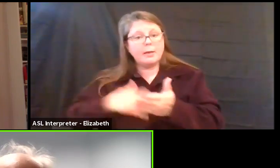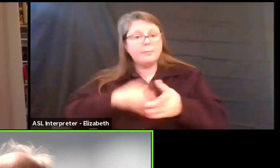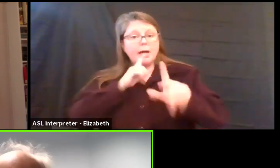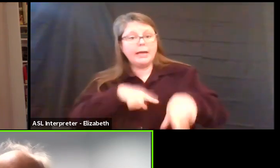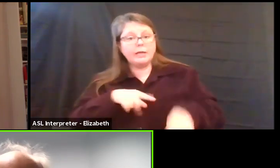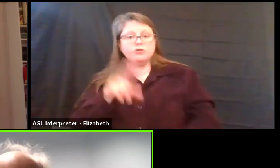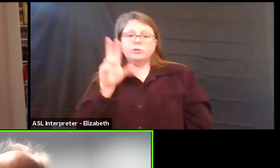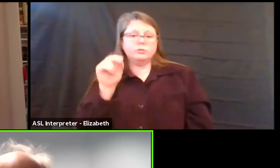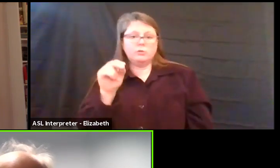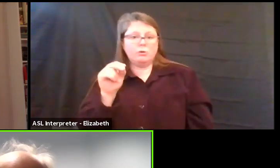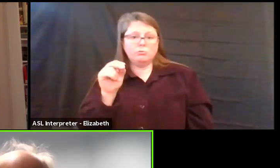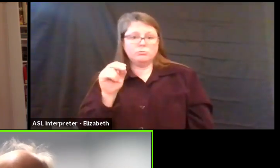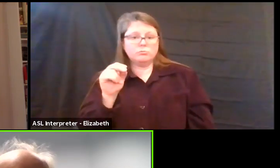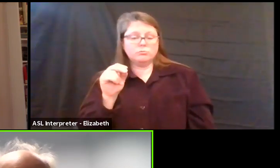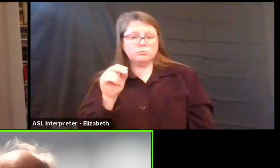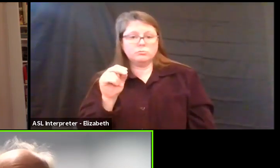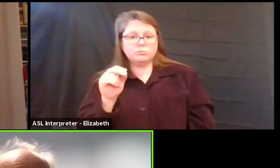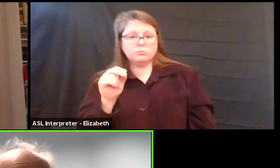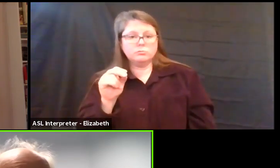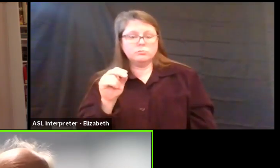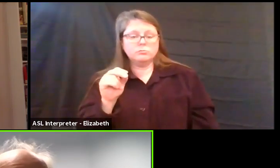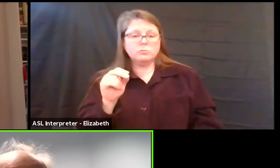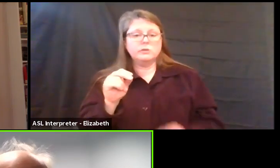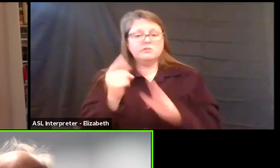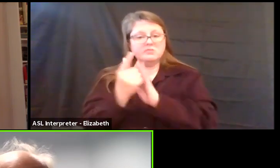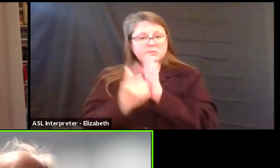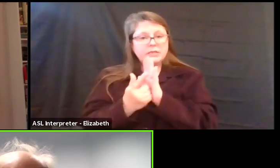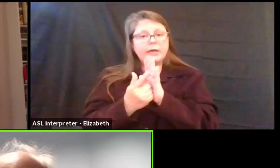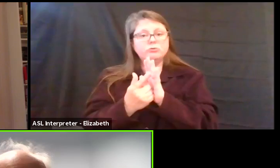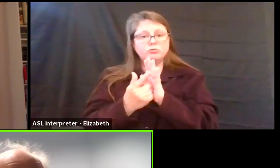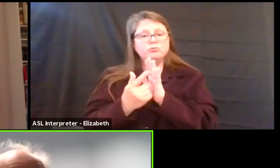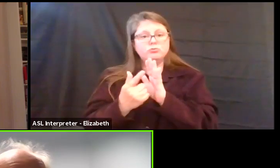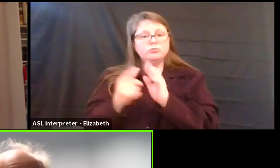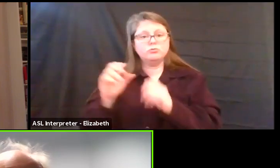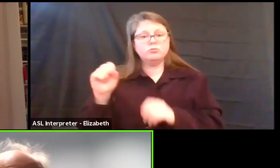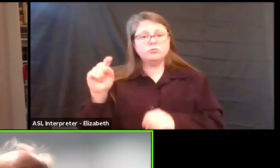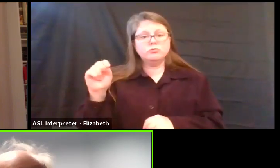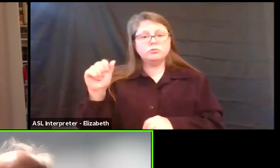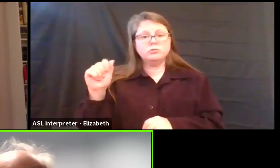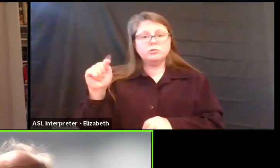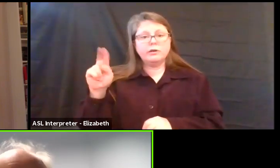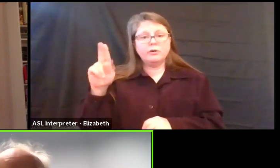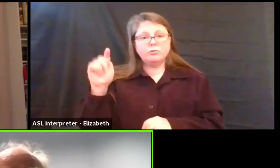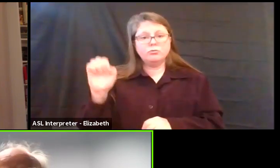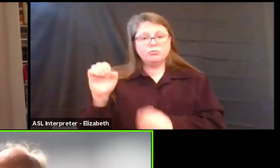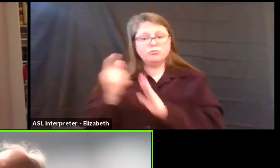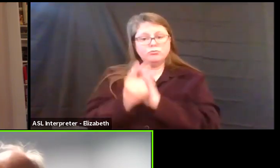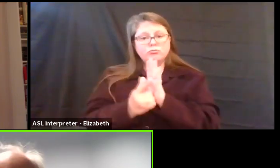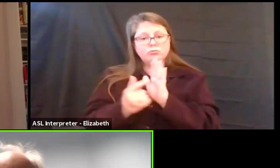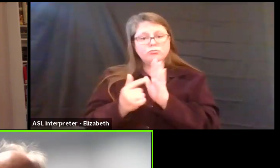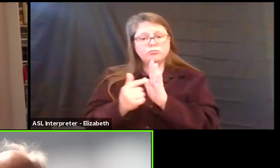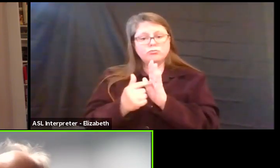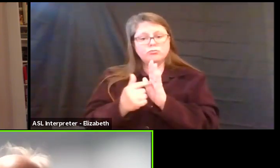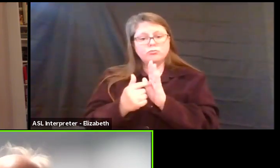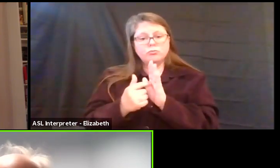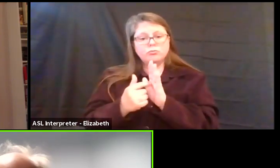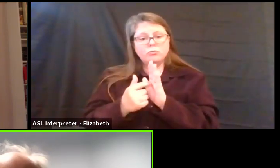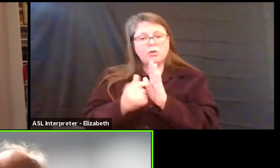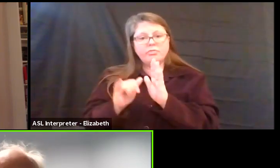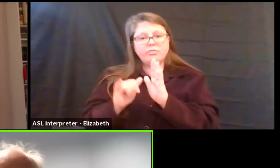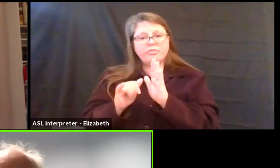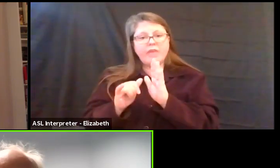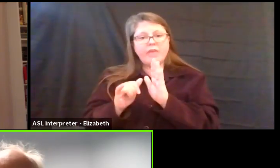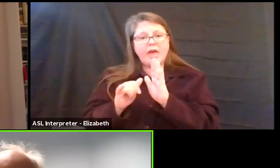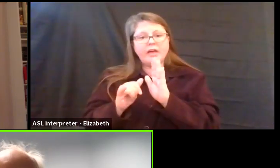park tenancies, is in a statute, and I've written about half of that myself in a negotiated group, maybe even more than